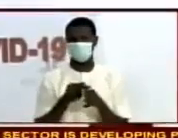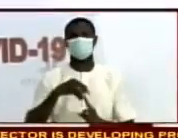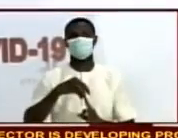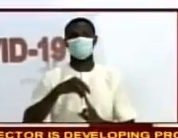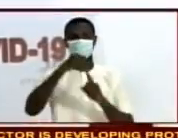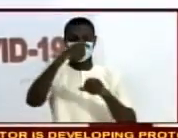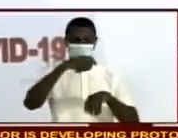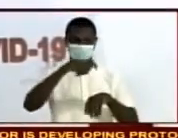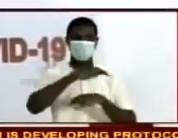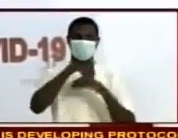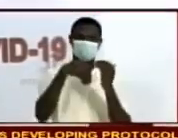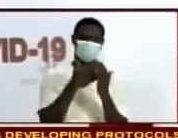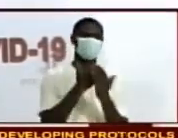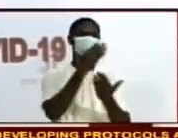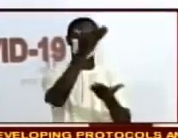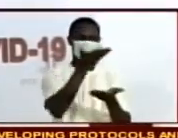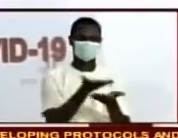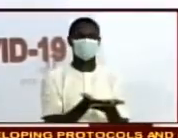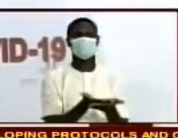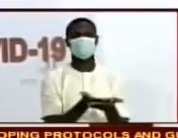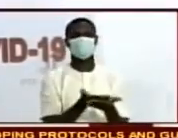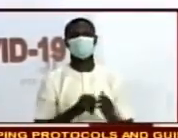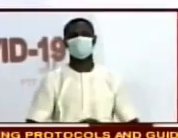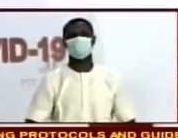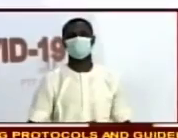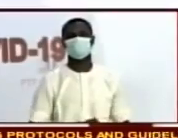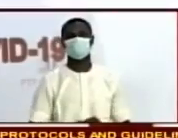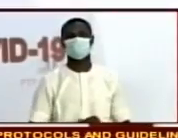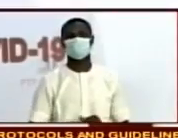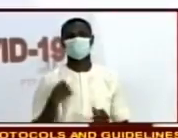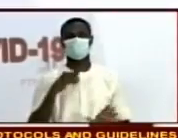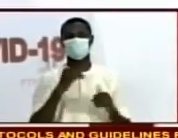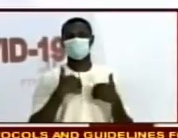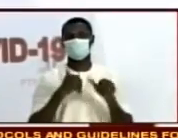passengers arrive. Then there's another